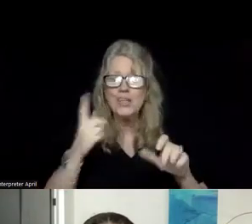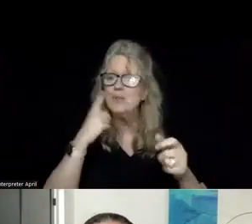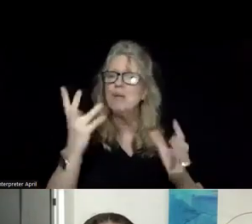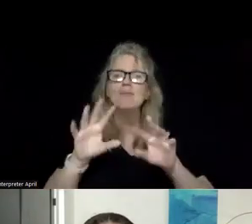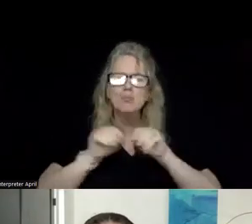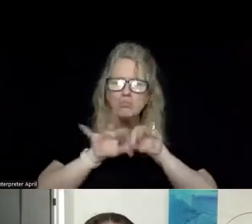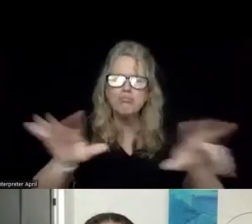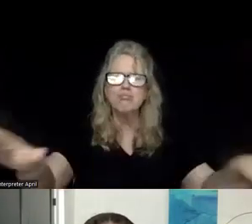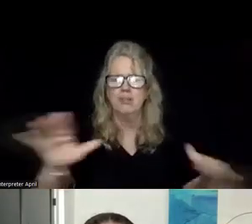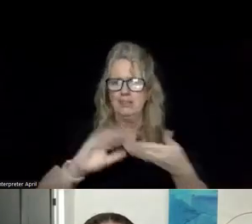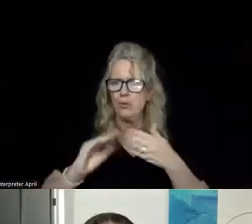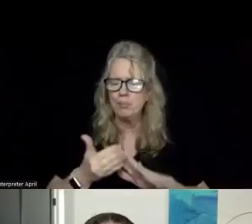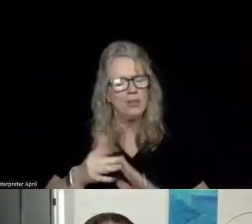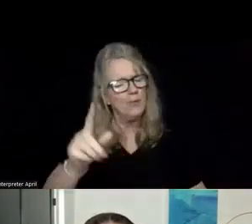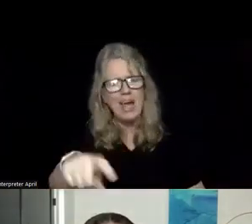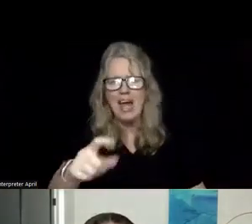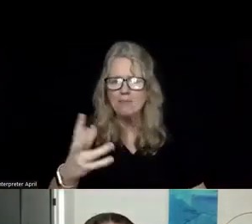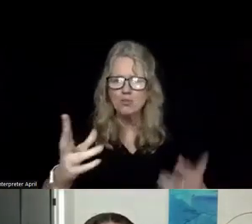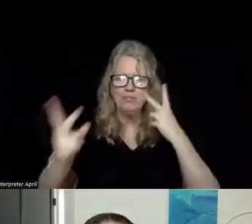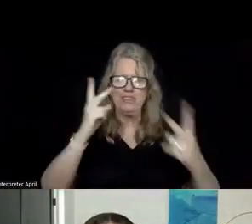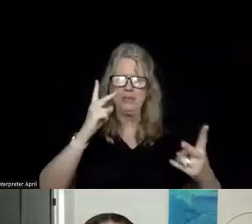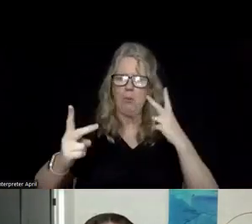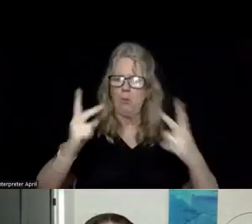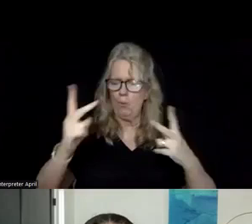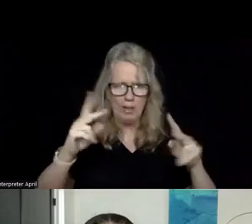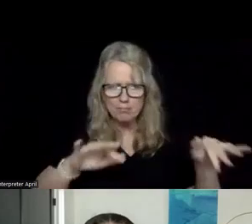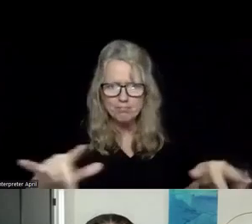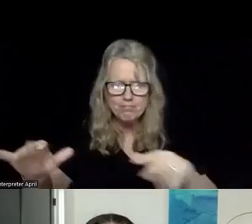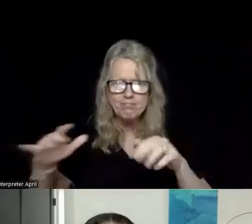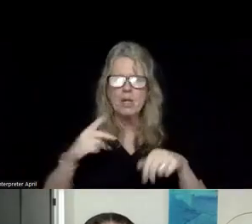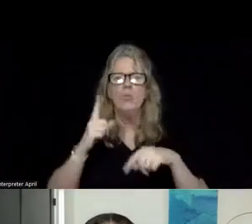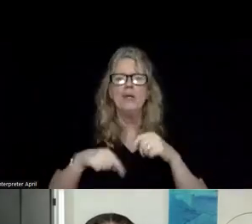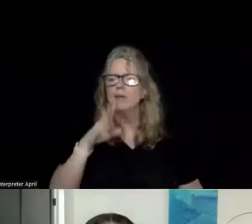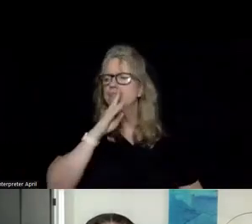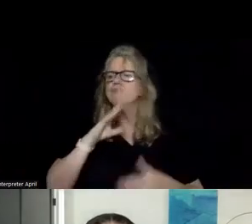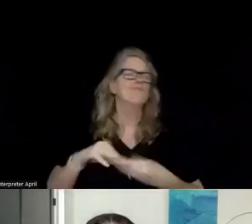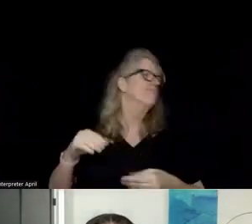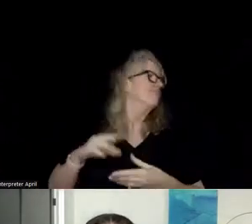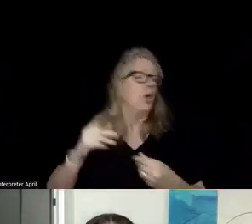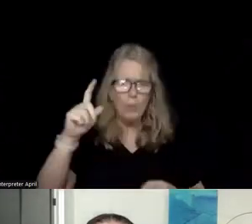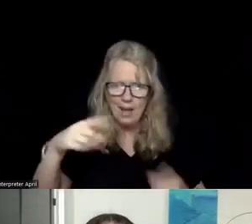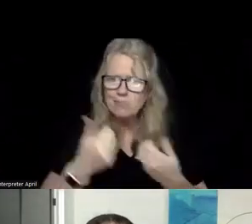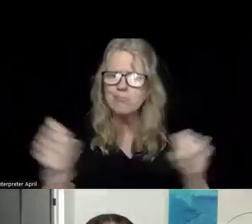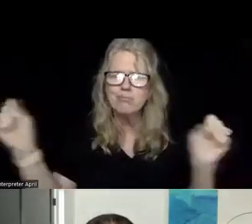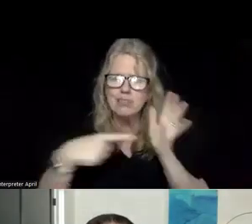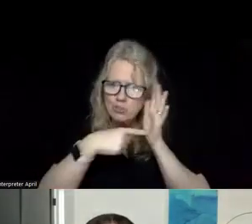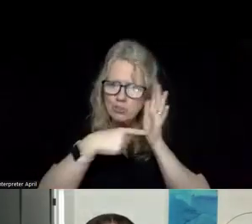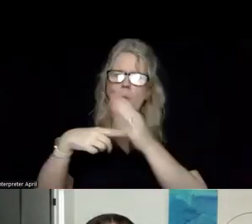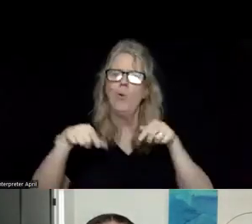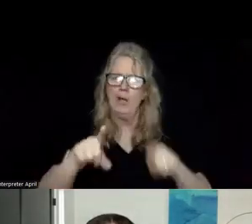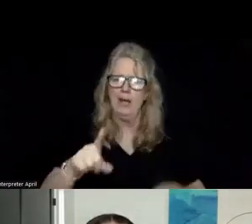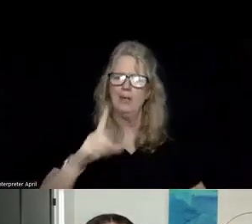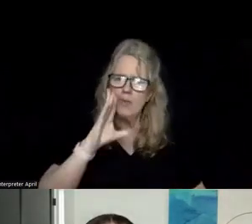community. We have to be visible. We can't just talk the talk. We must walk the walk as we talk